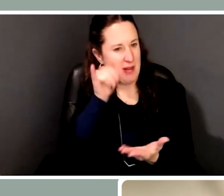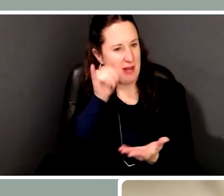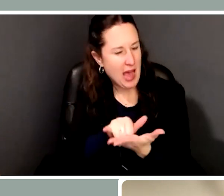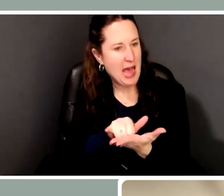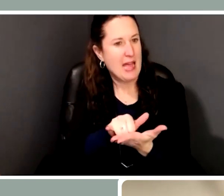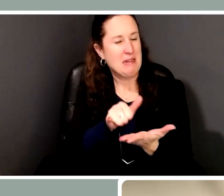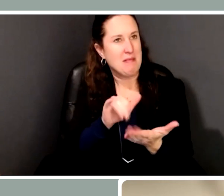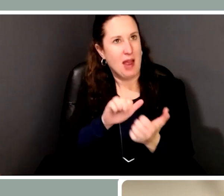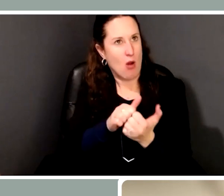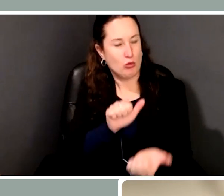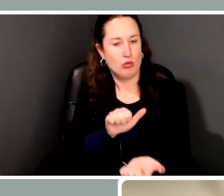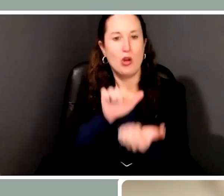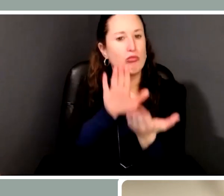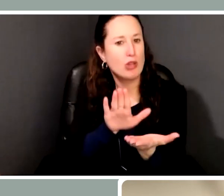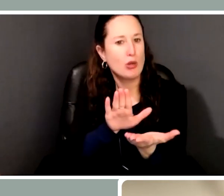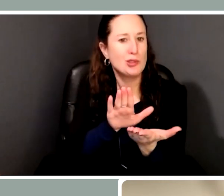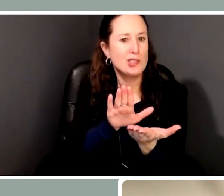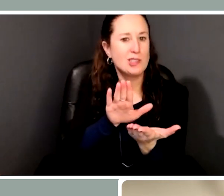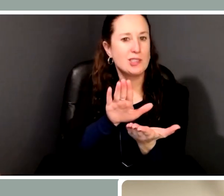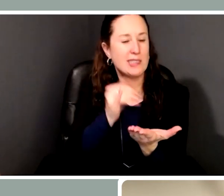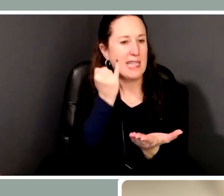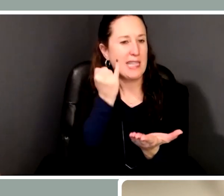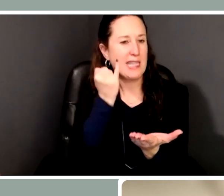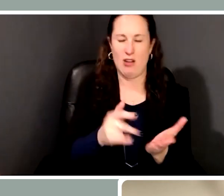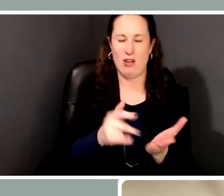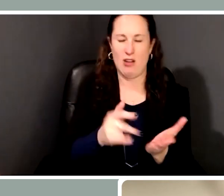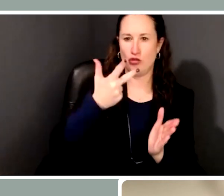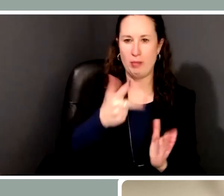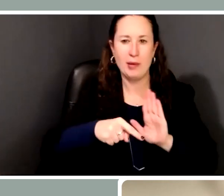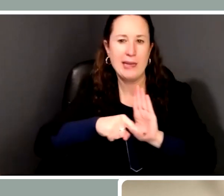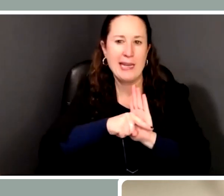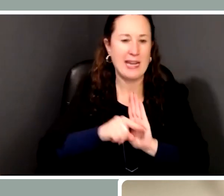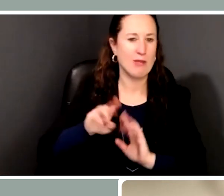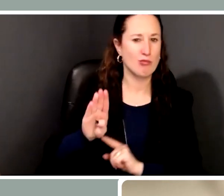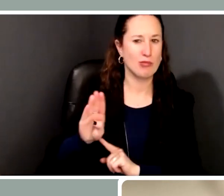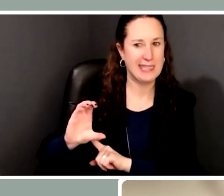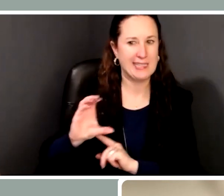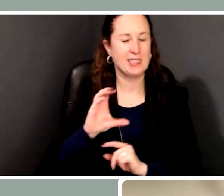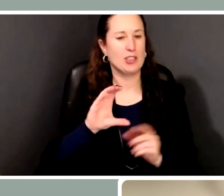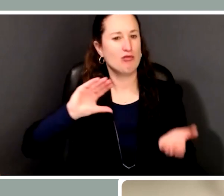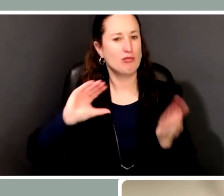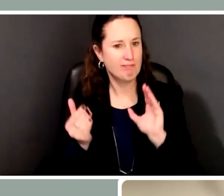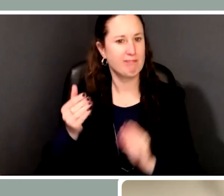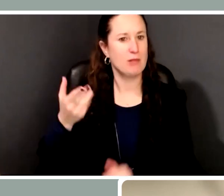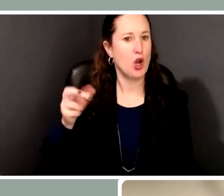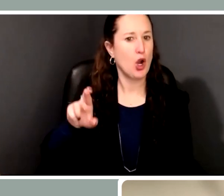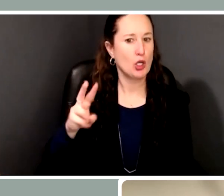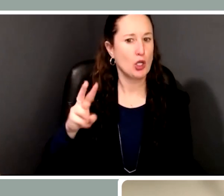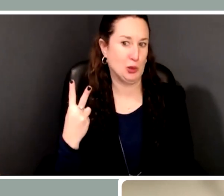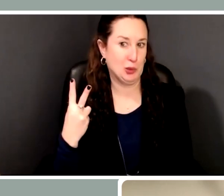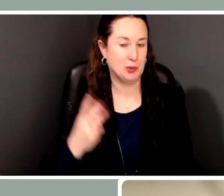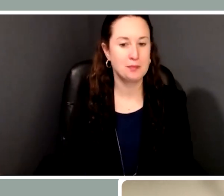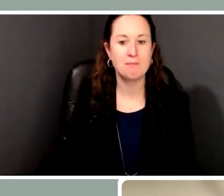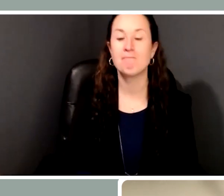they're approaching the idea of triple negative breast cancer and HER2? So maybe I can step back